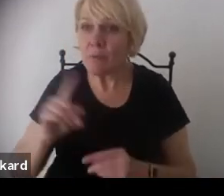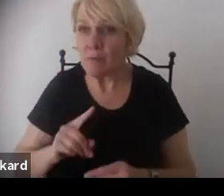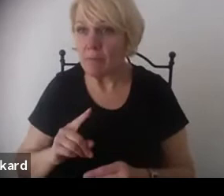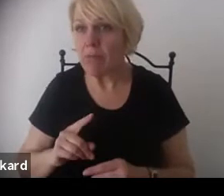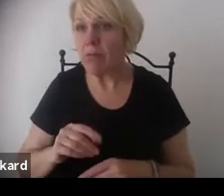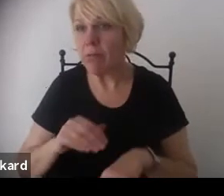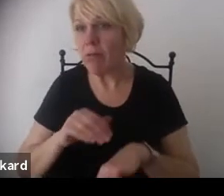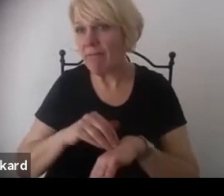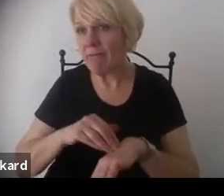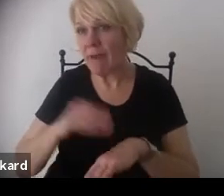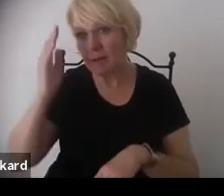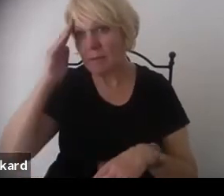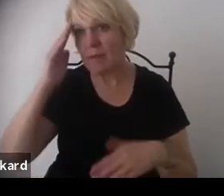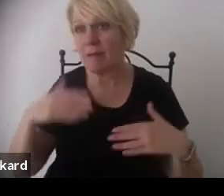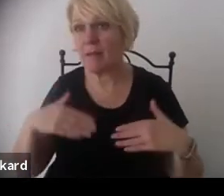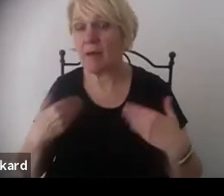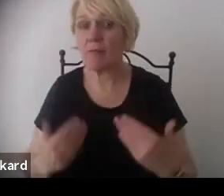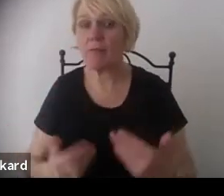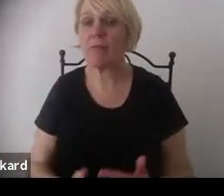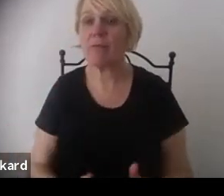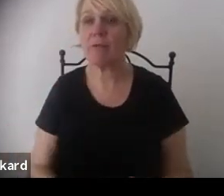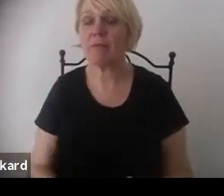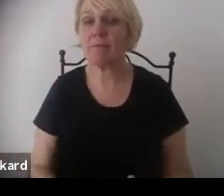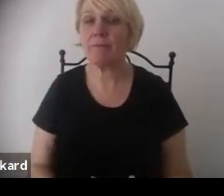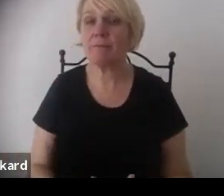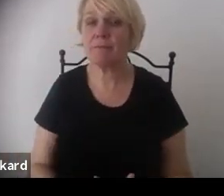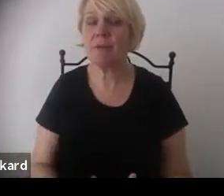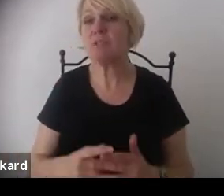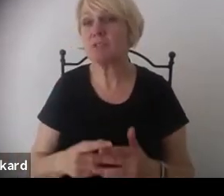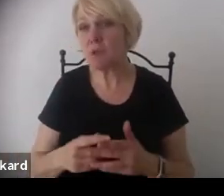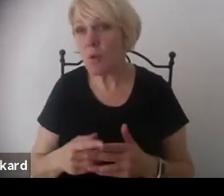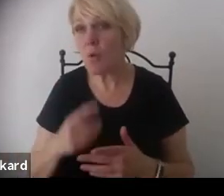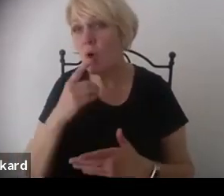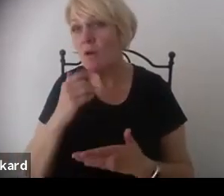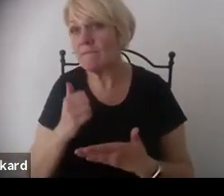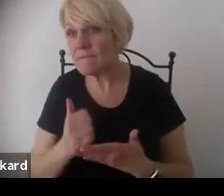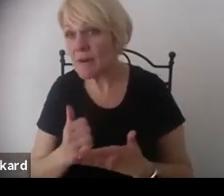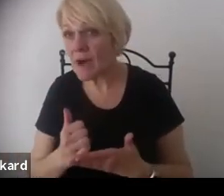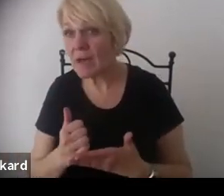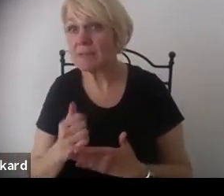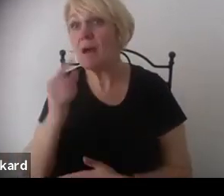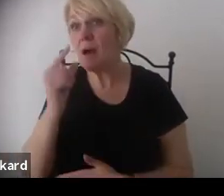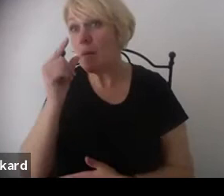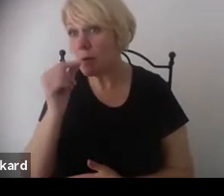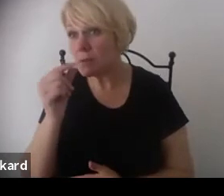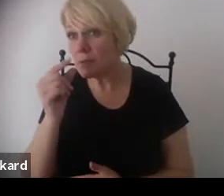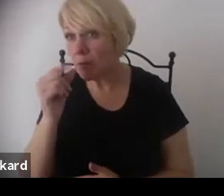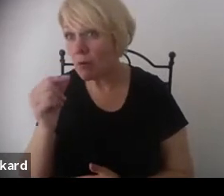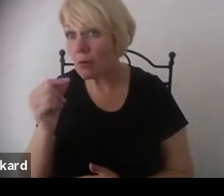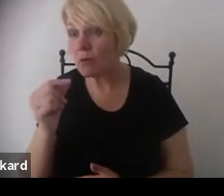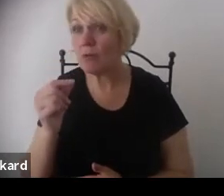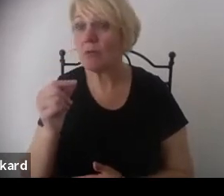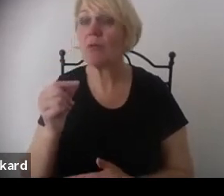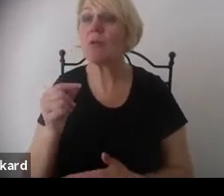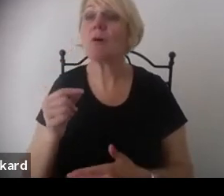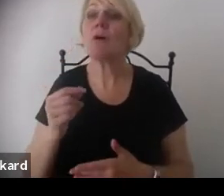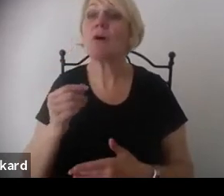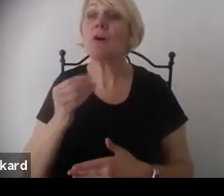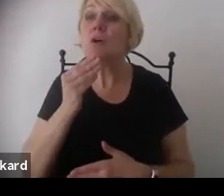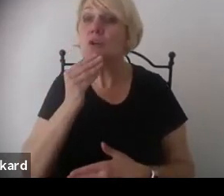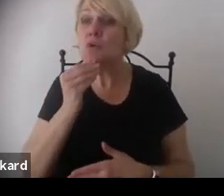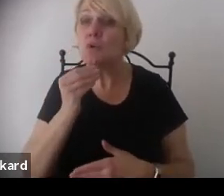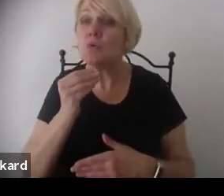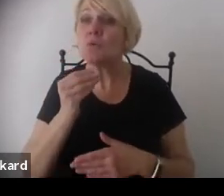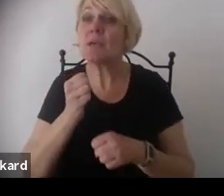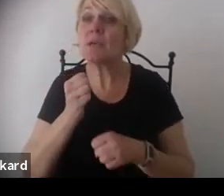health. So I guess the general advice would be, where you can within the government guidelines on